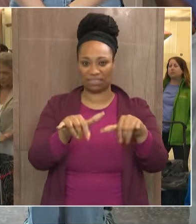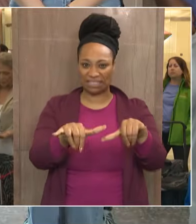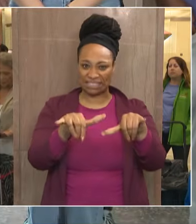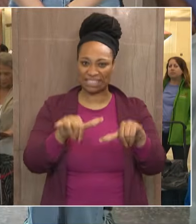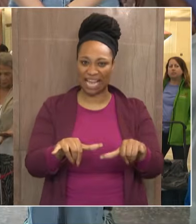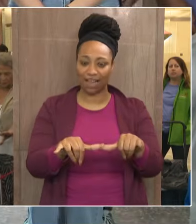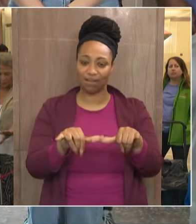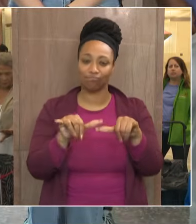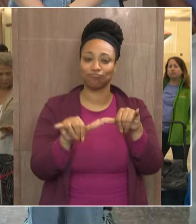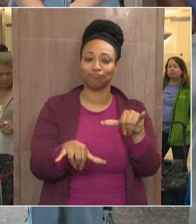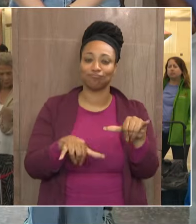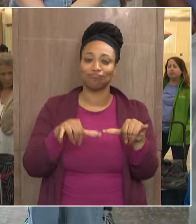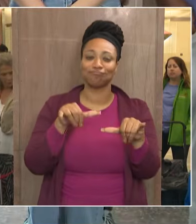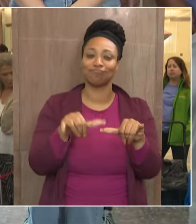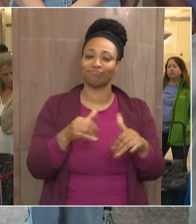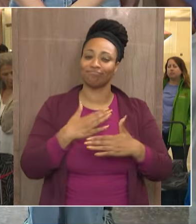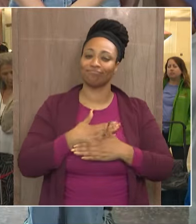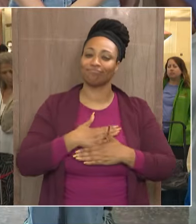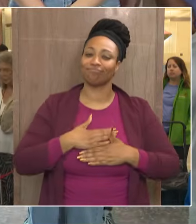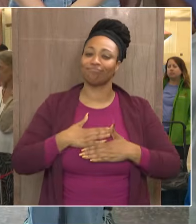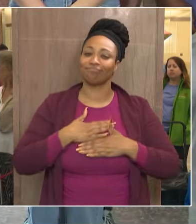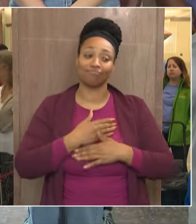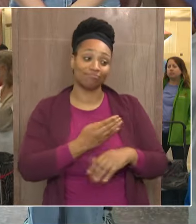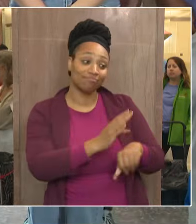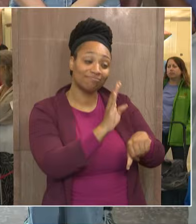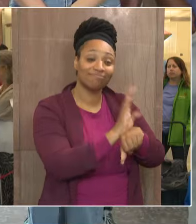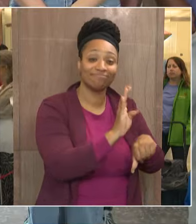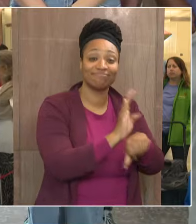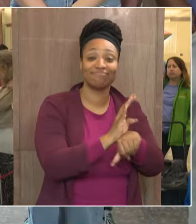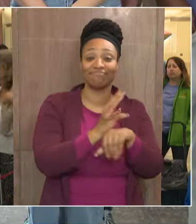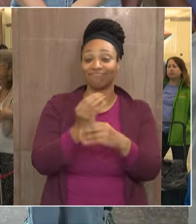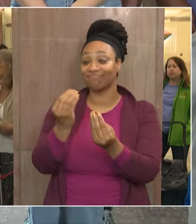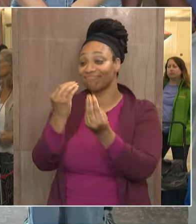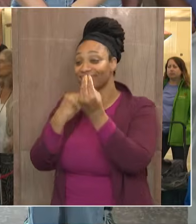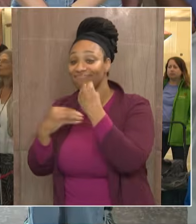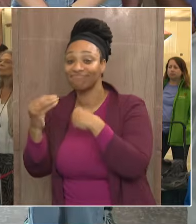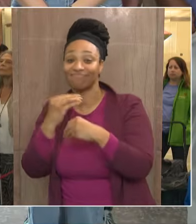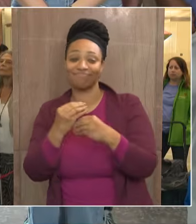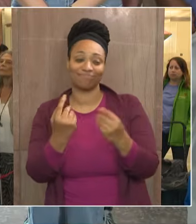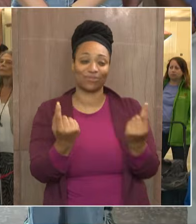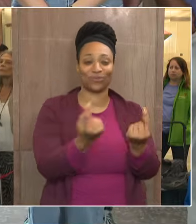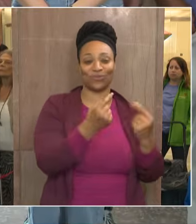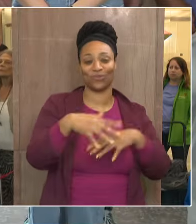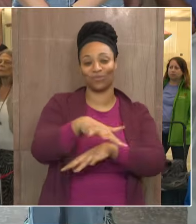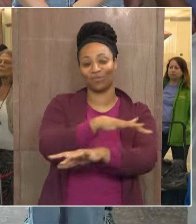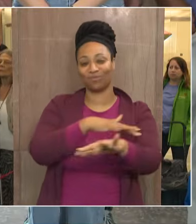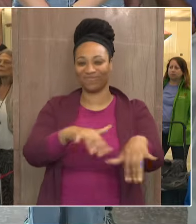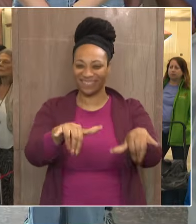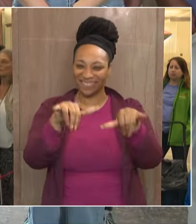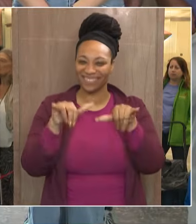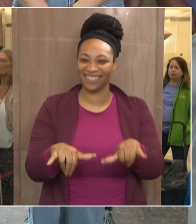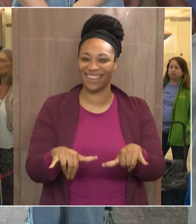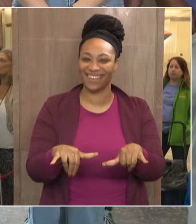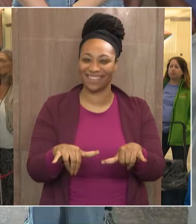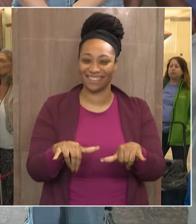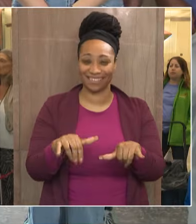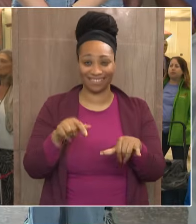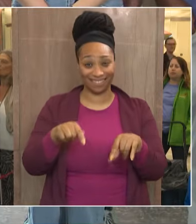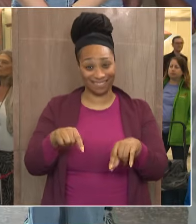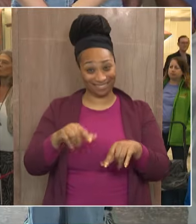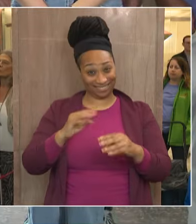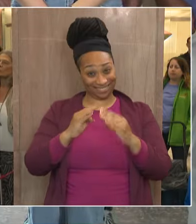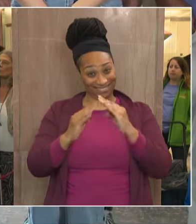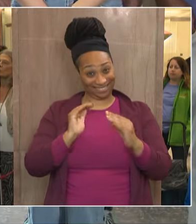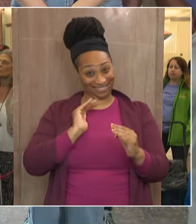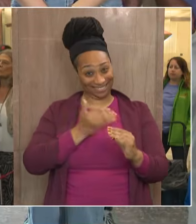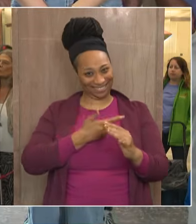enjoy everything our neighborhood has to offer. We laid out a vision for our downtown with the action plan and